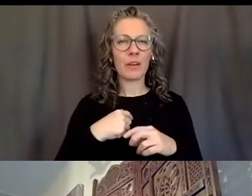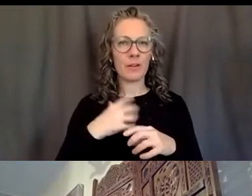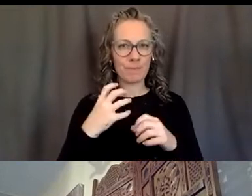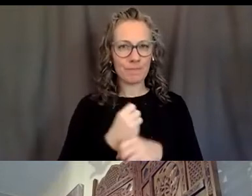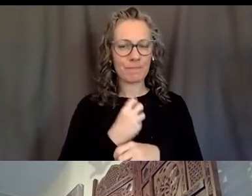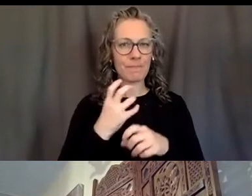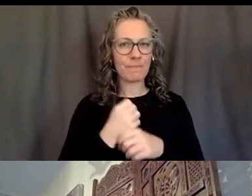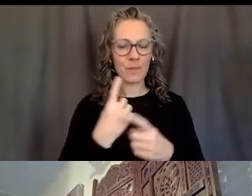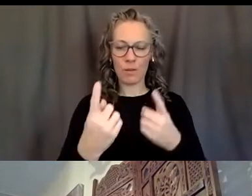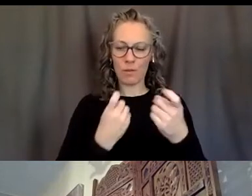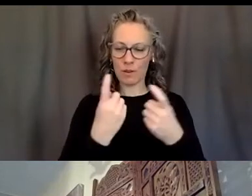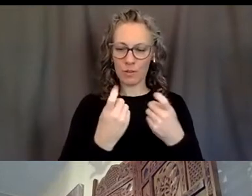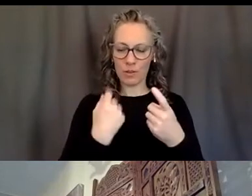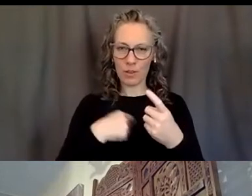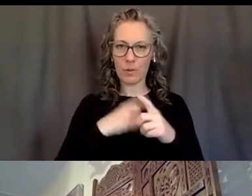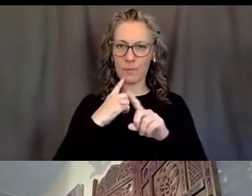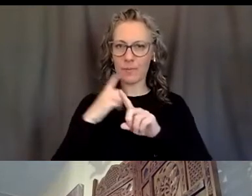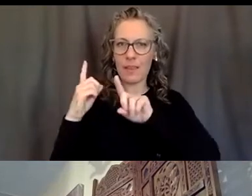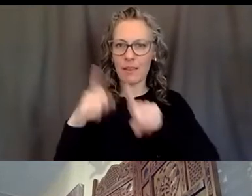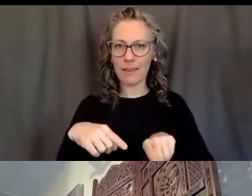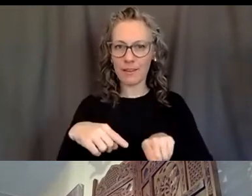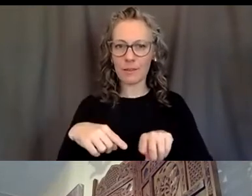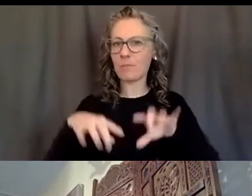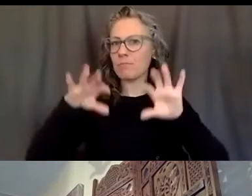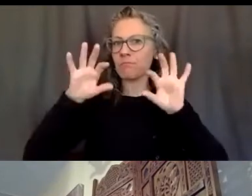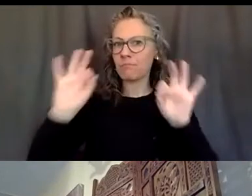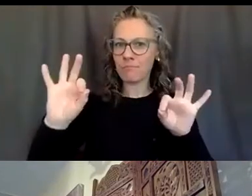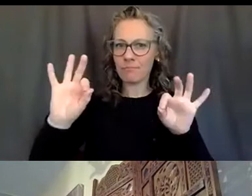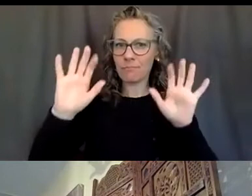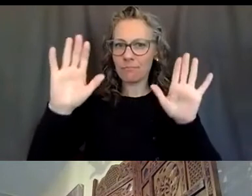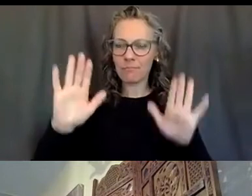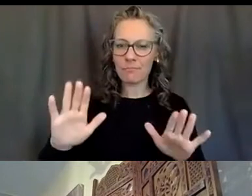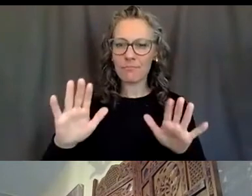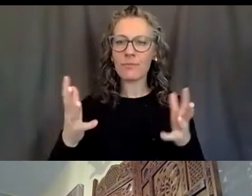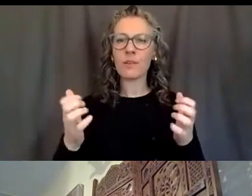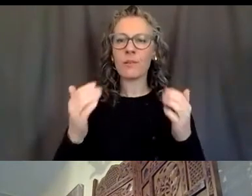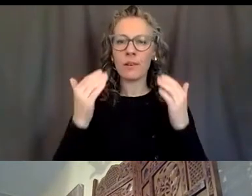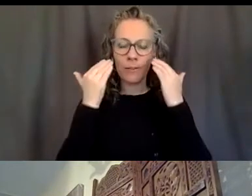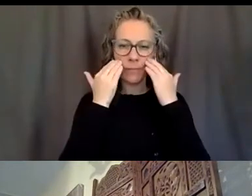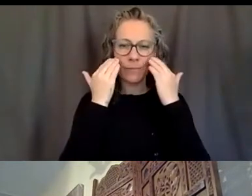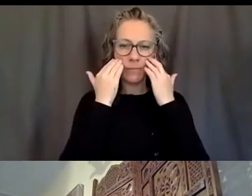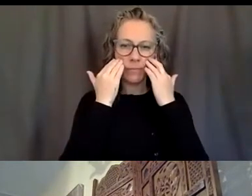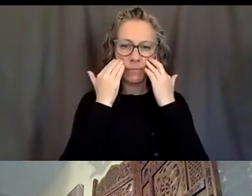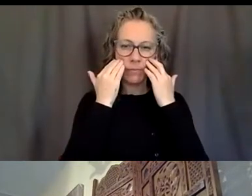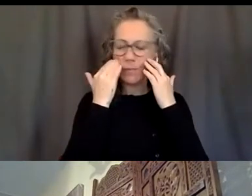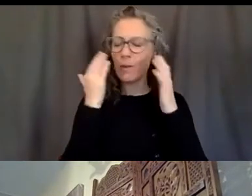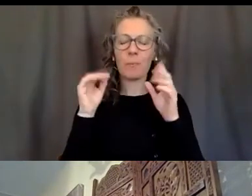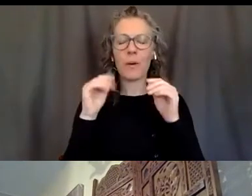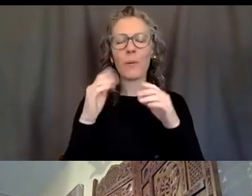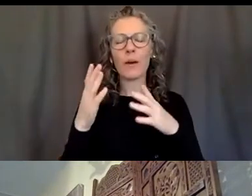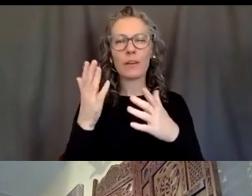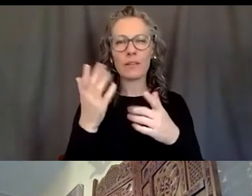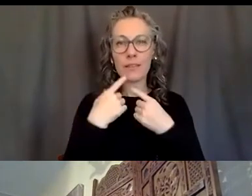we're answering, and that's great. And I want to know, I want to share with you